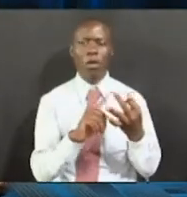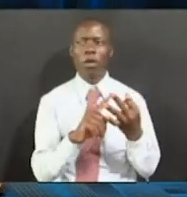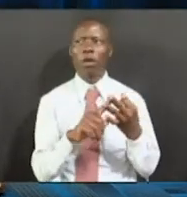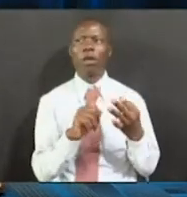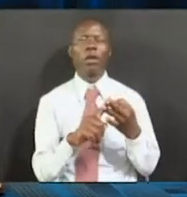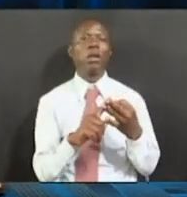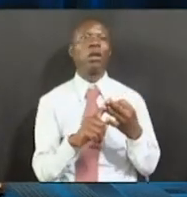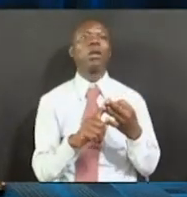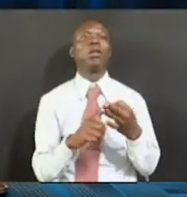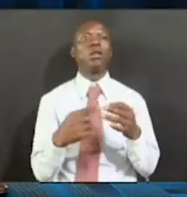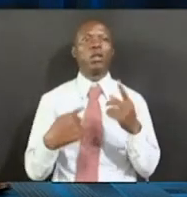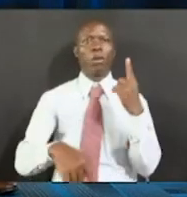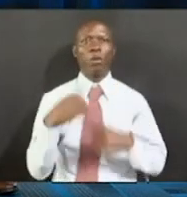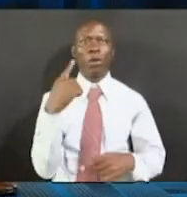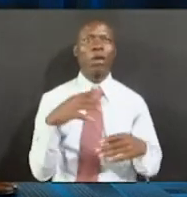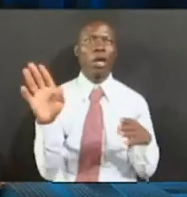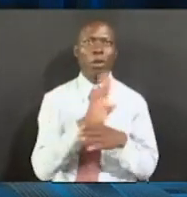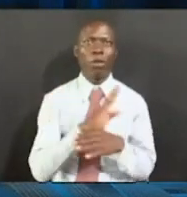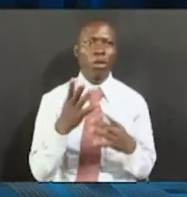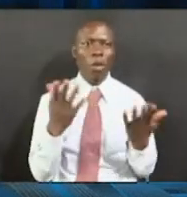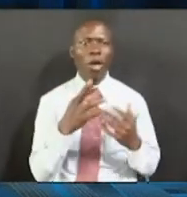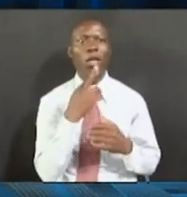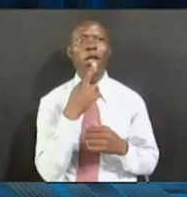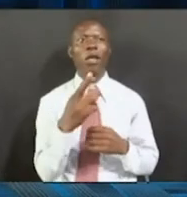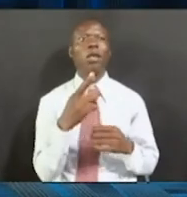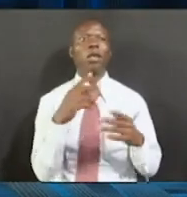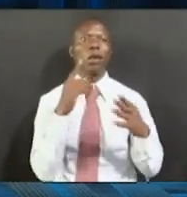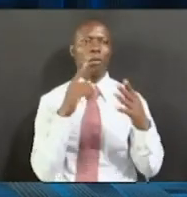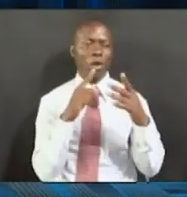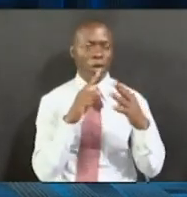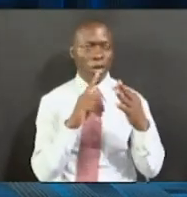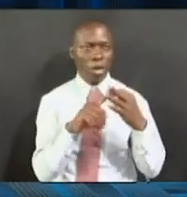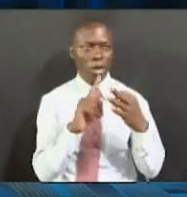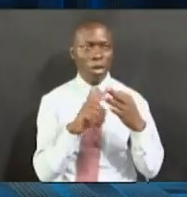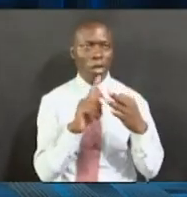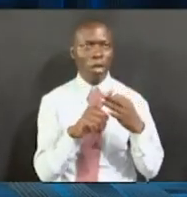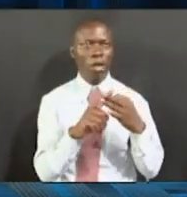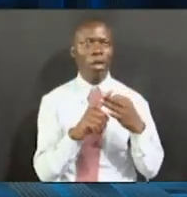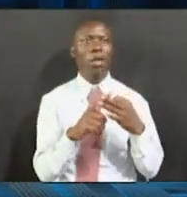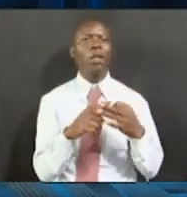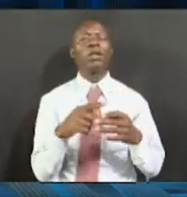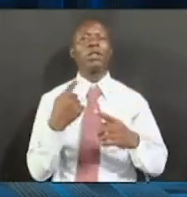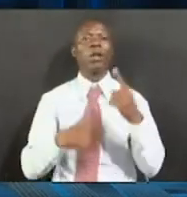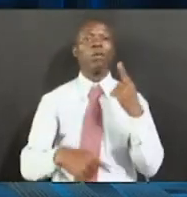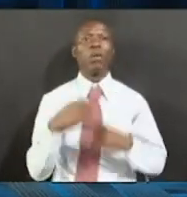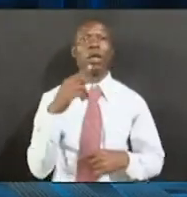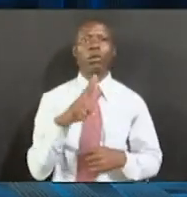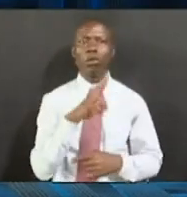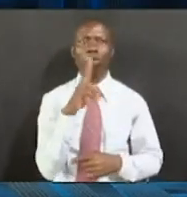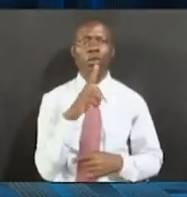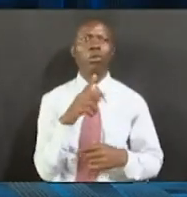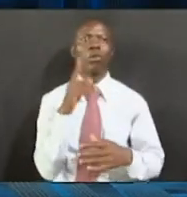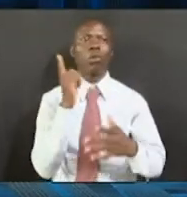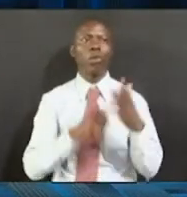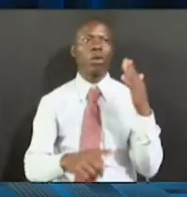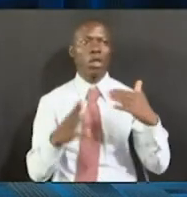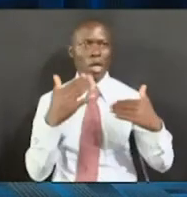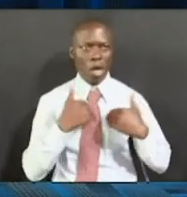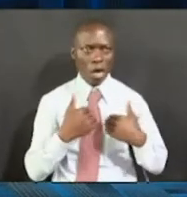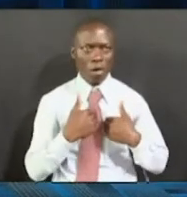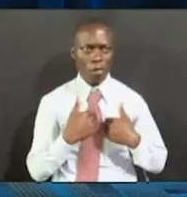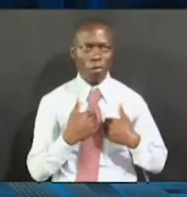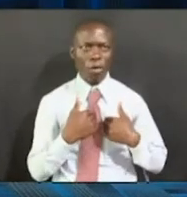are busy where they are. Number three, champions use what they have. Even